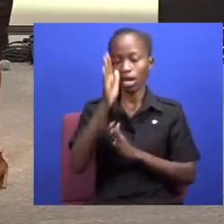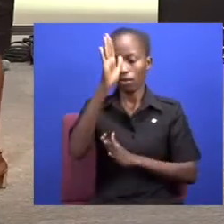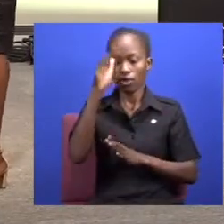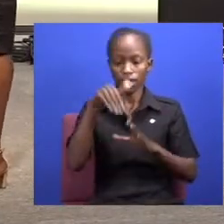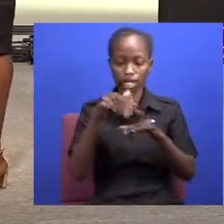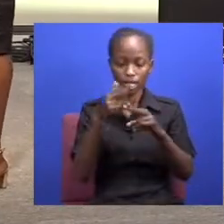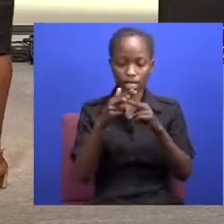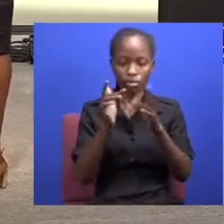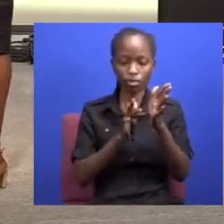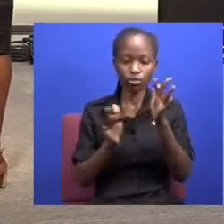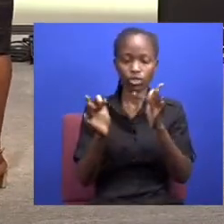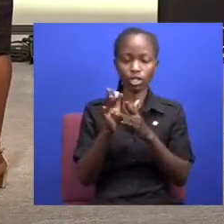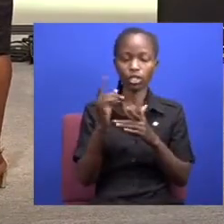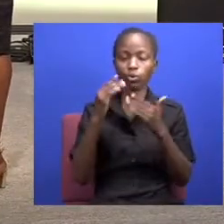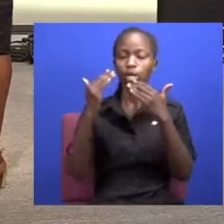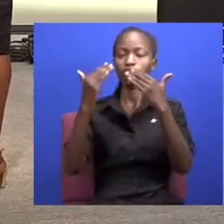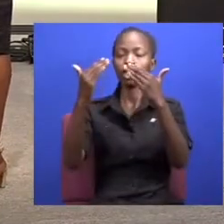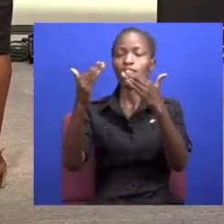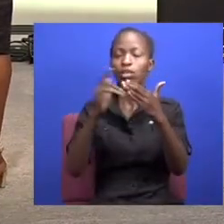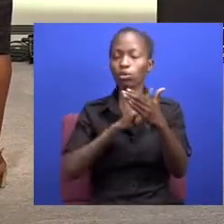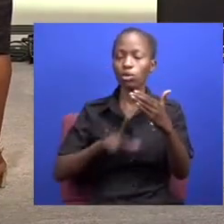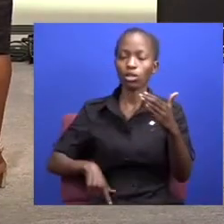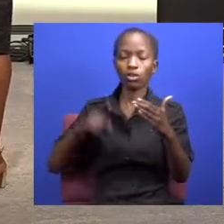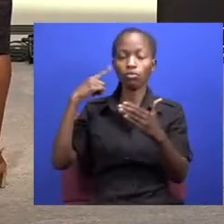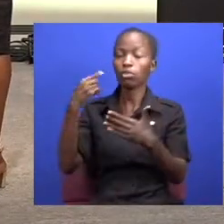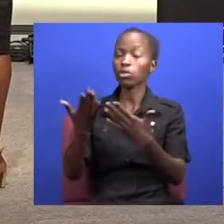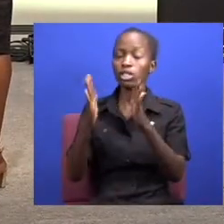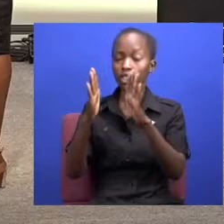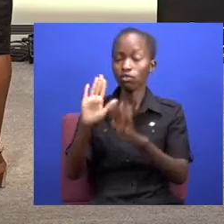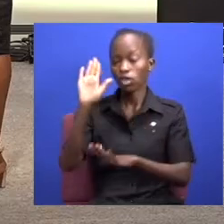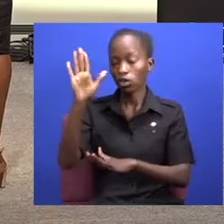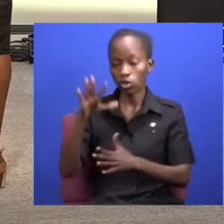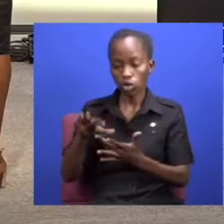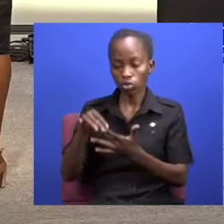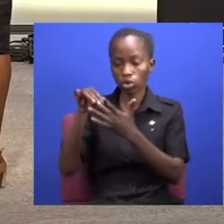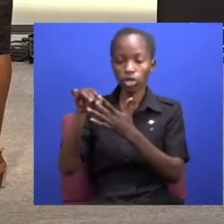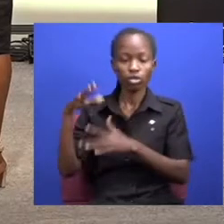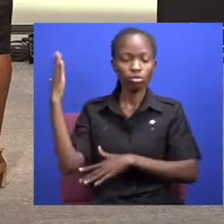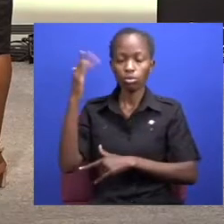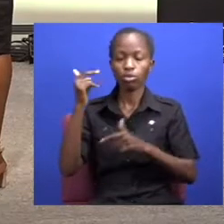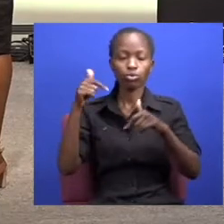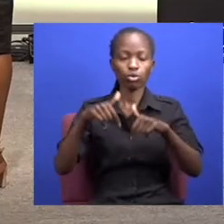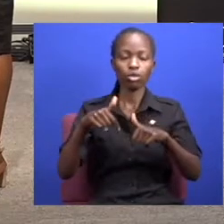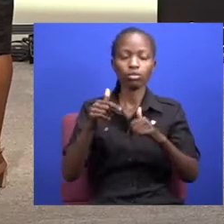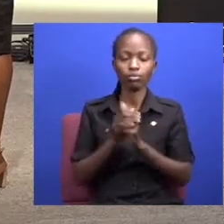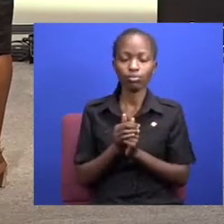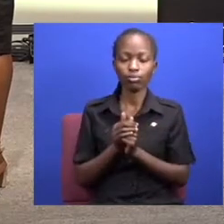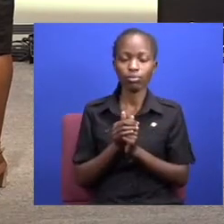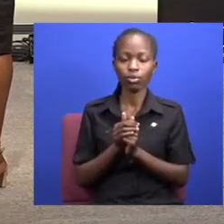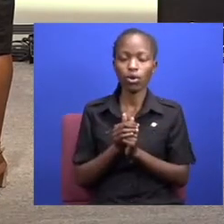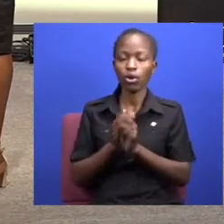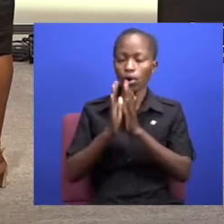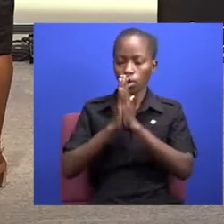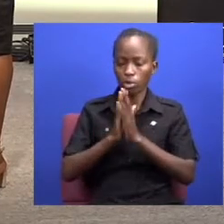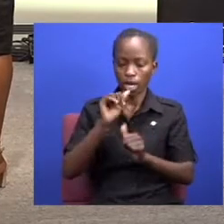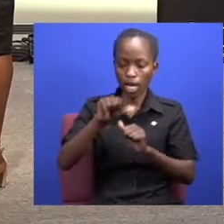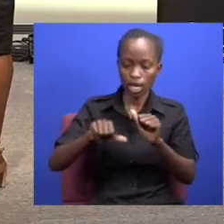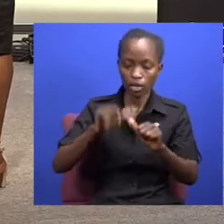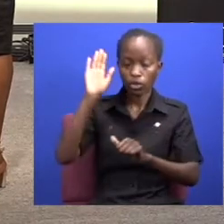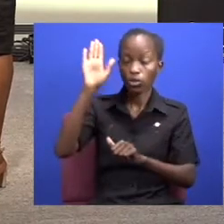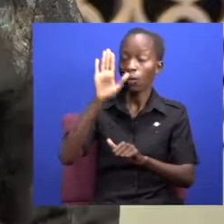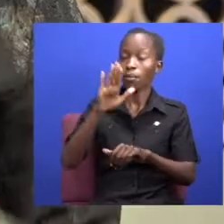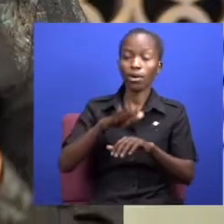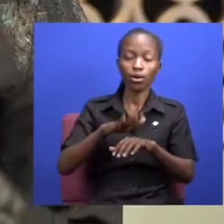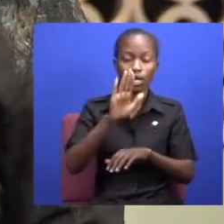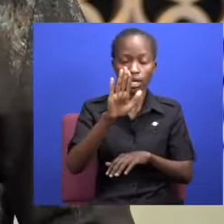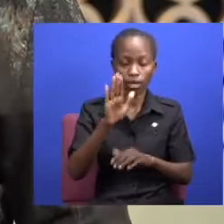in the name of Jesus, we thank you for your servant that you've chosen to speak to us today. We pray that your anointing will be upon him,